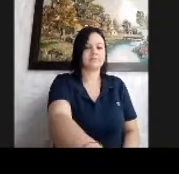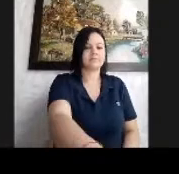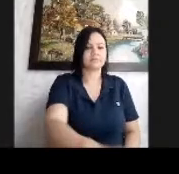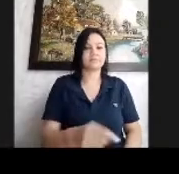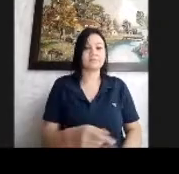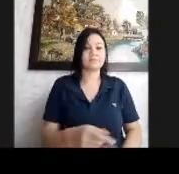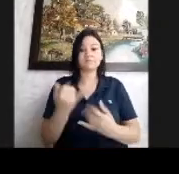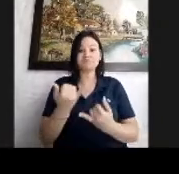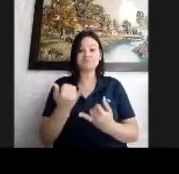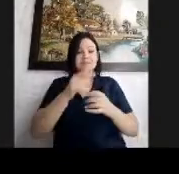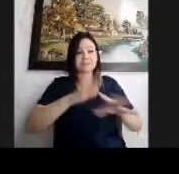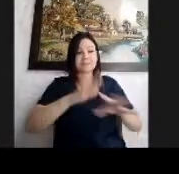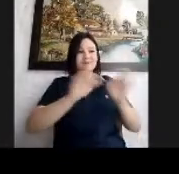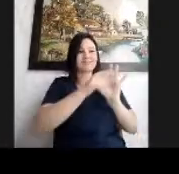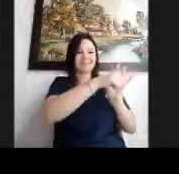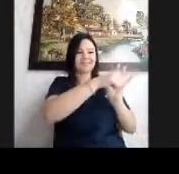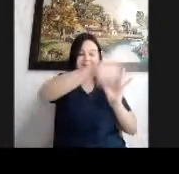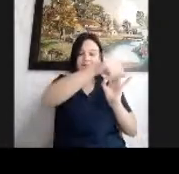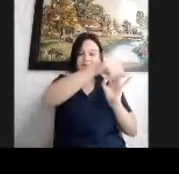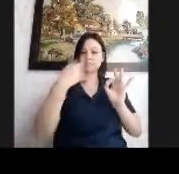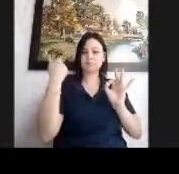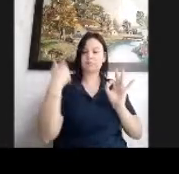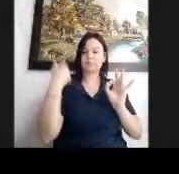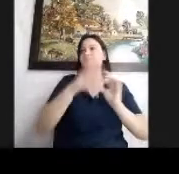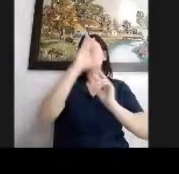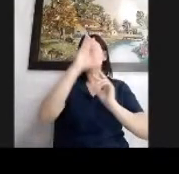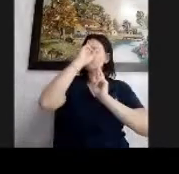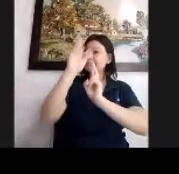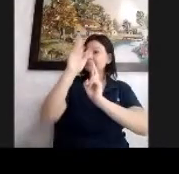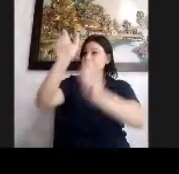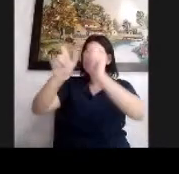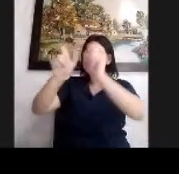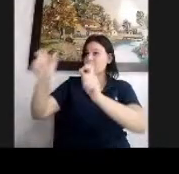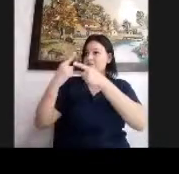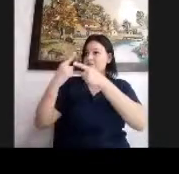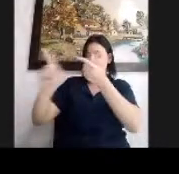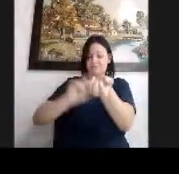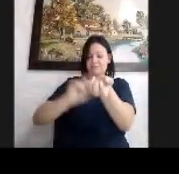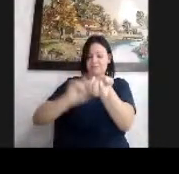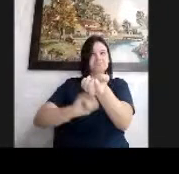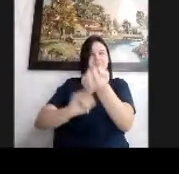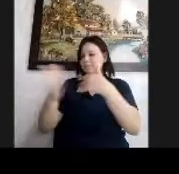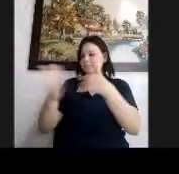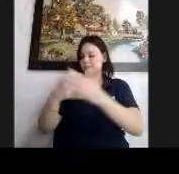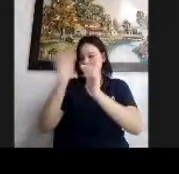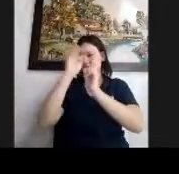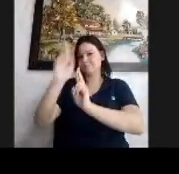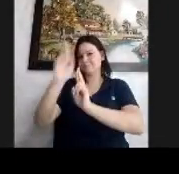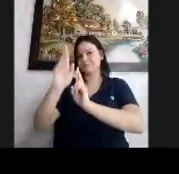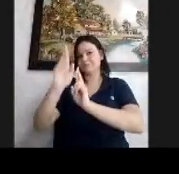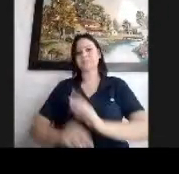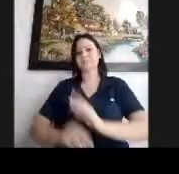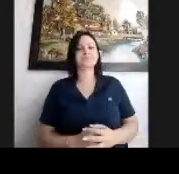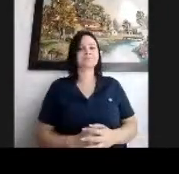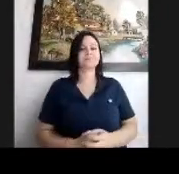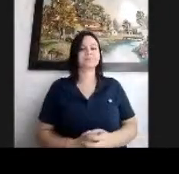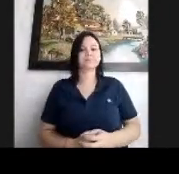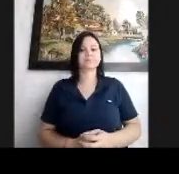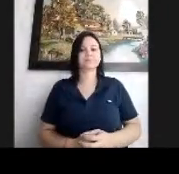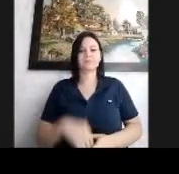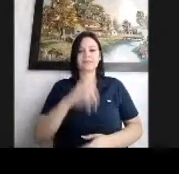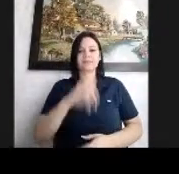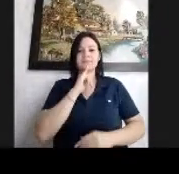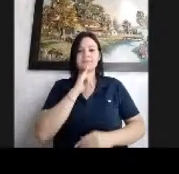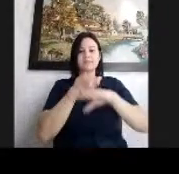la aceptación de diferencias. In all of these based on respect, equity, and